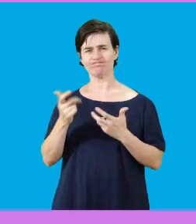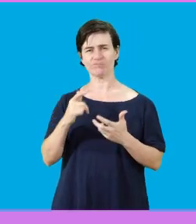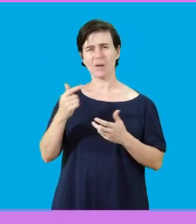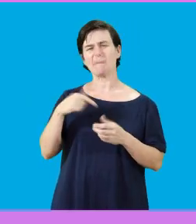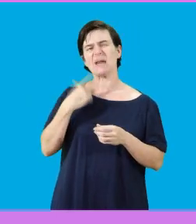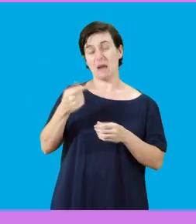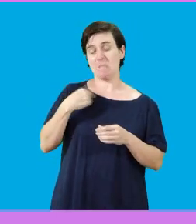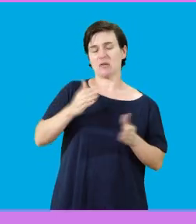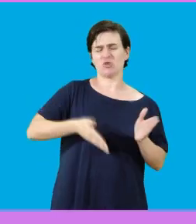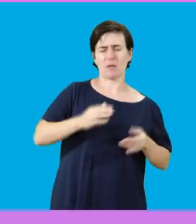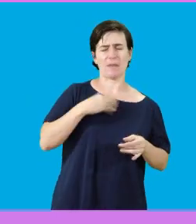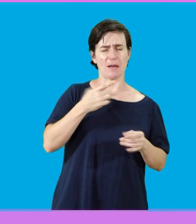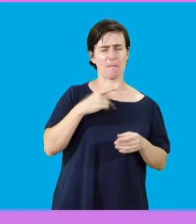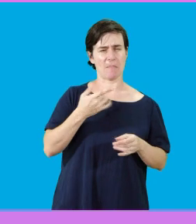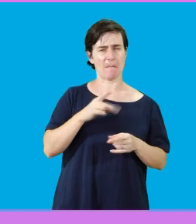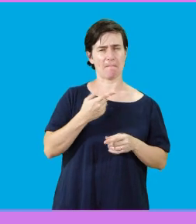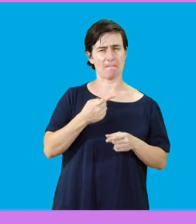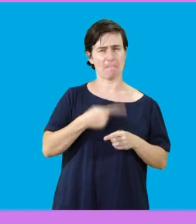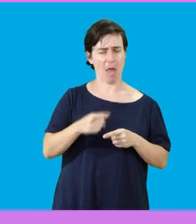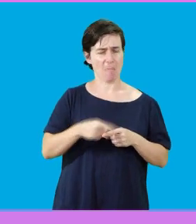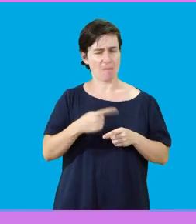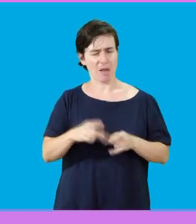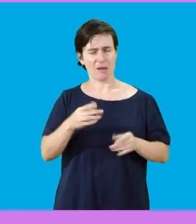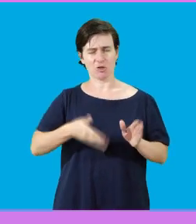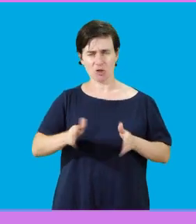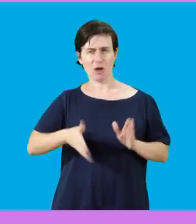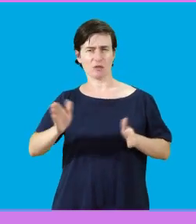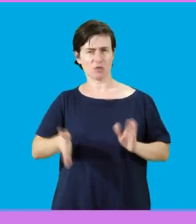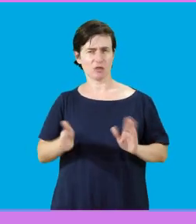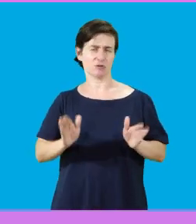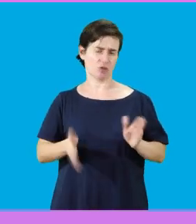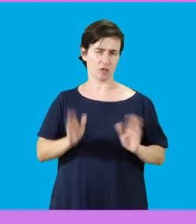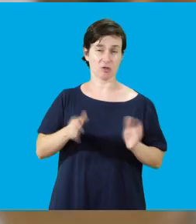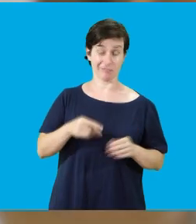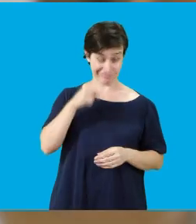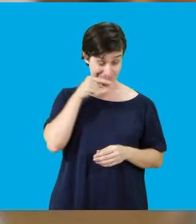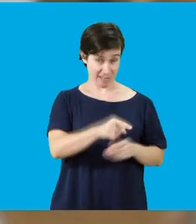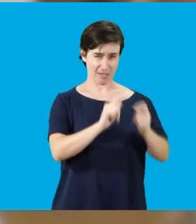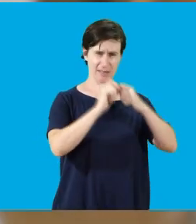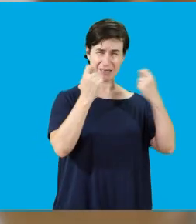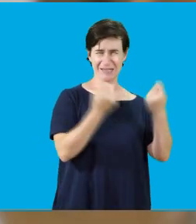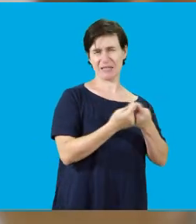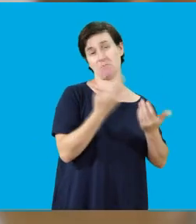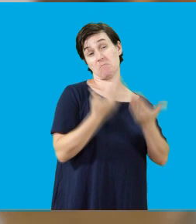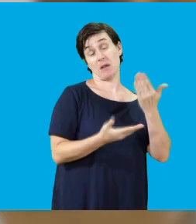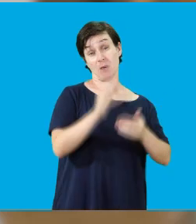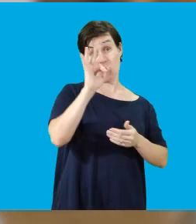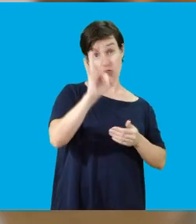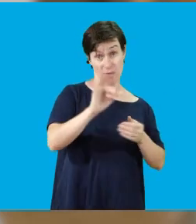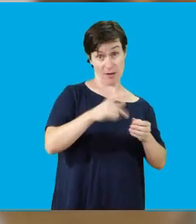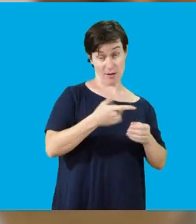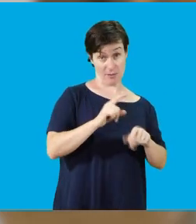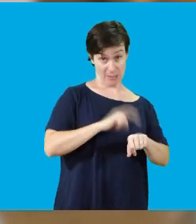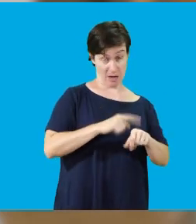actually played, or the number of time that if ever it's a soccer match, we are looking at if ever that particular team will have 3